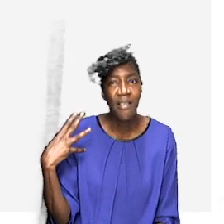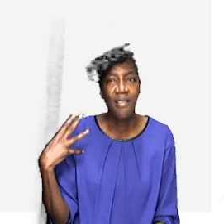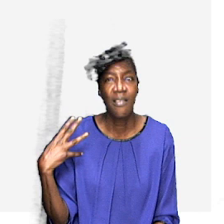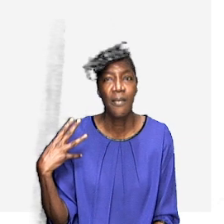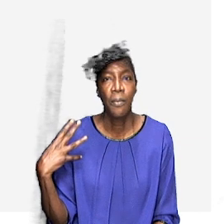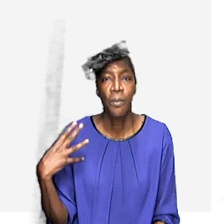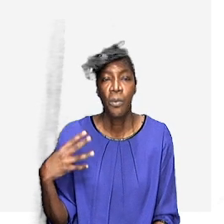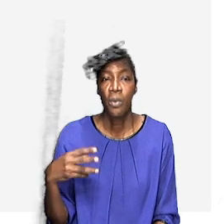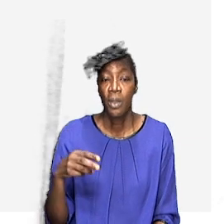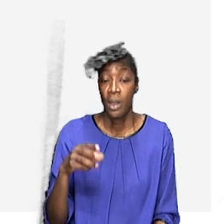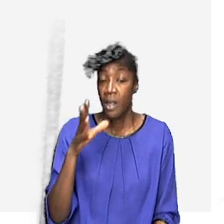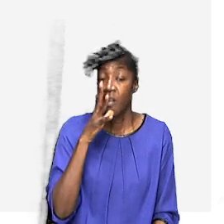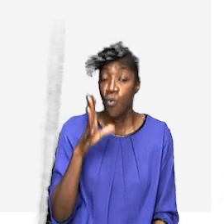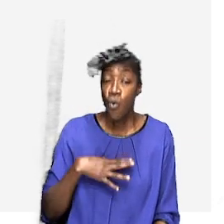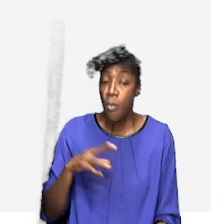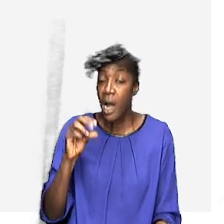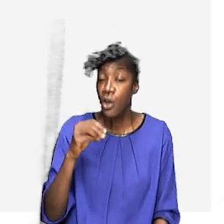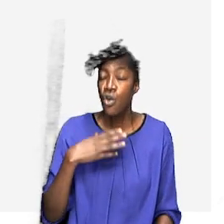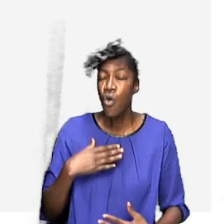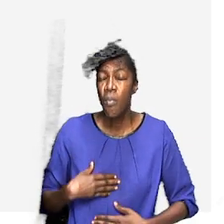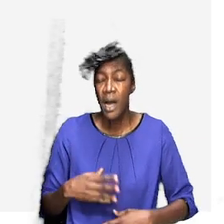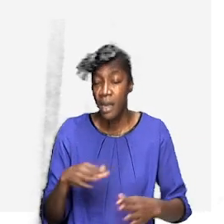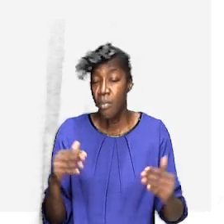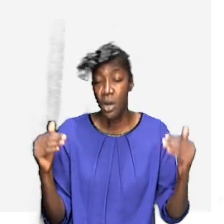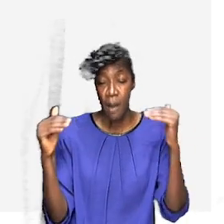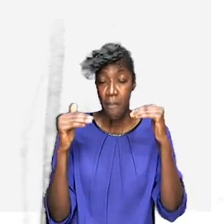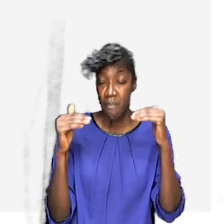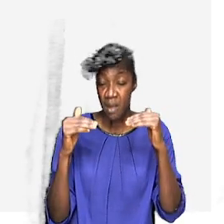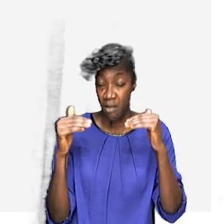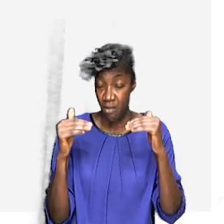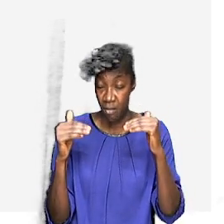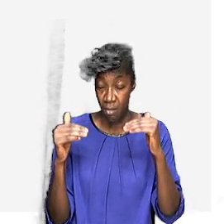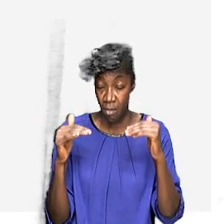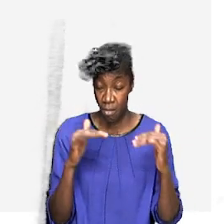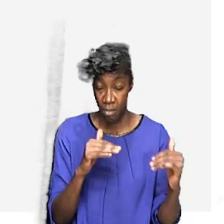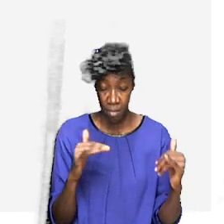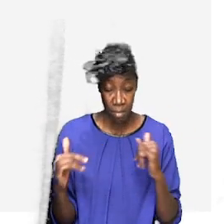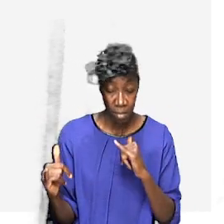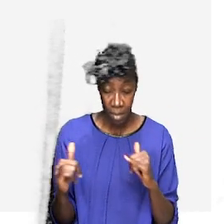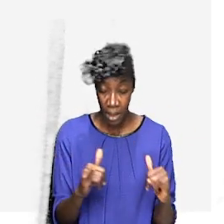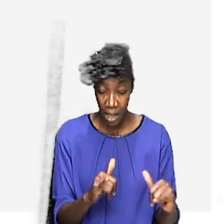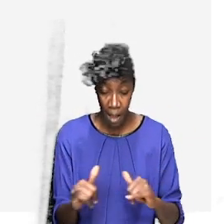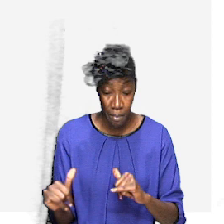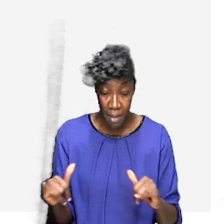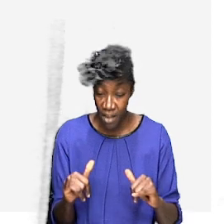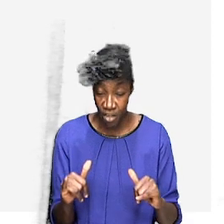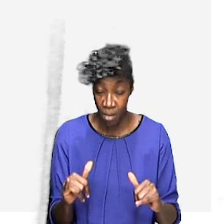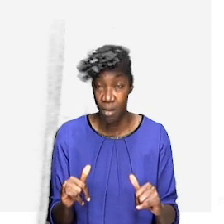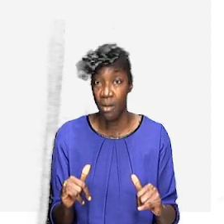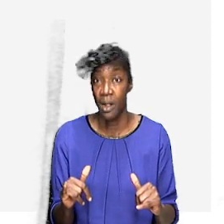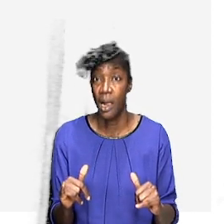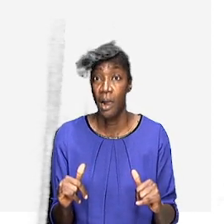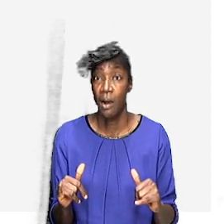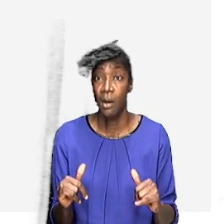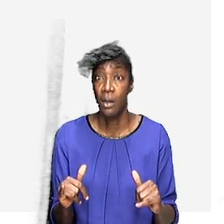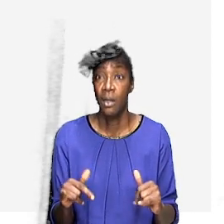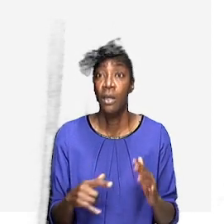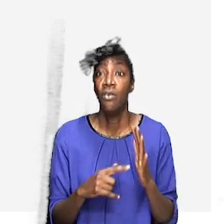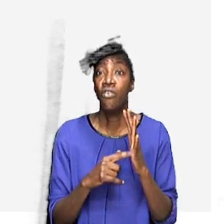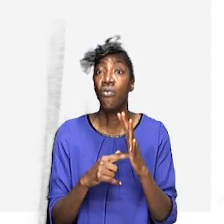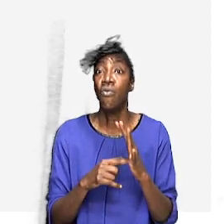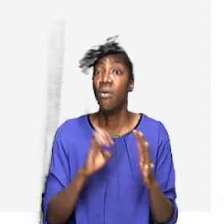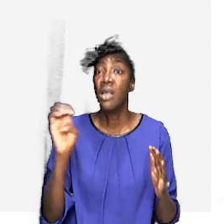nobody. But the measure of her worship shows that she really needed him. This woman came to Jesus knowing that even though she was a